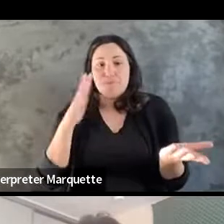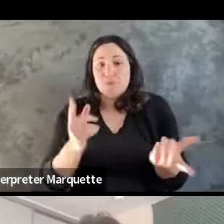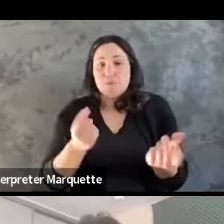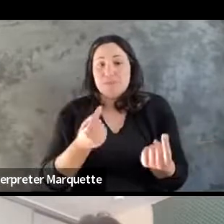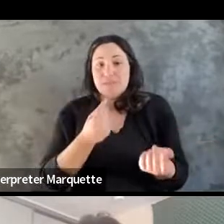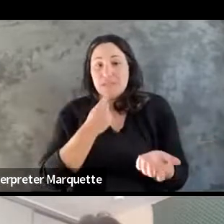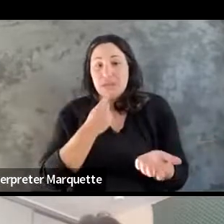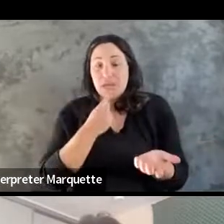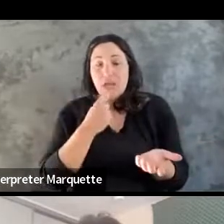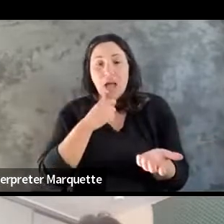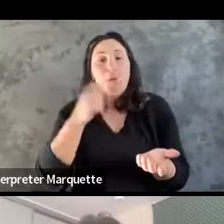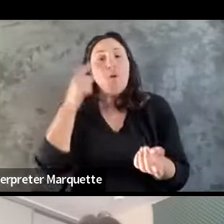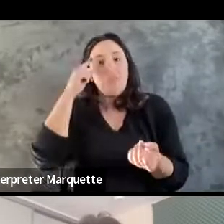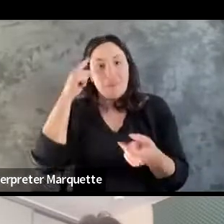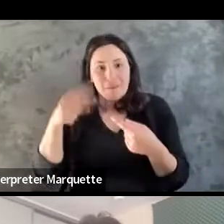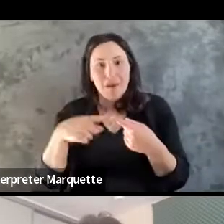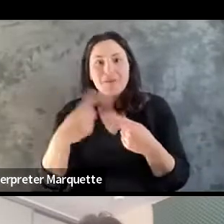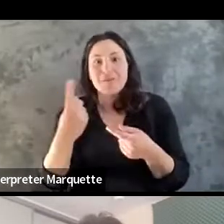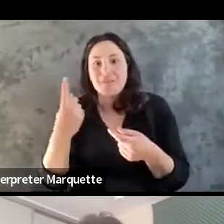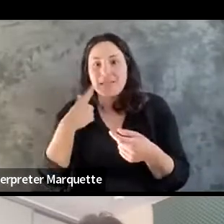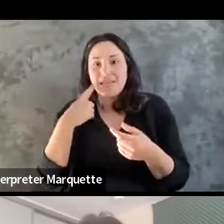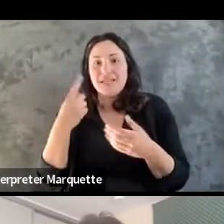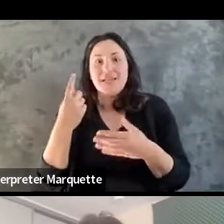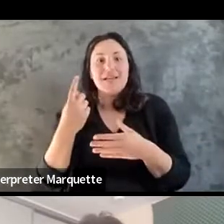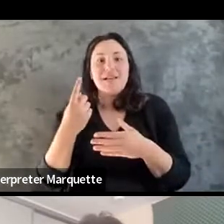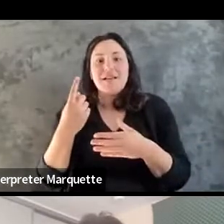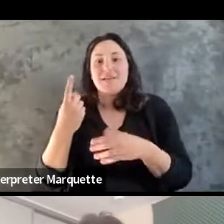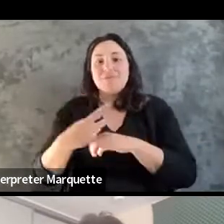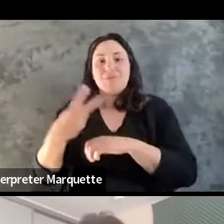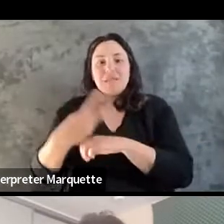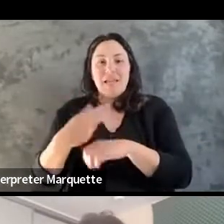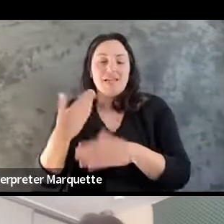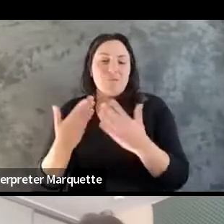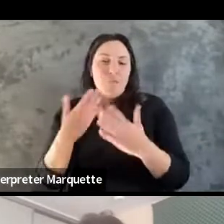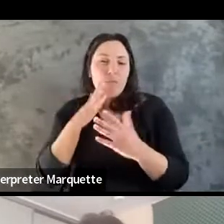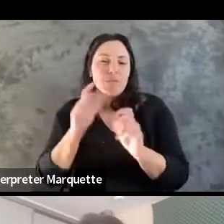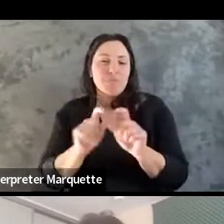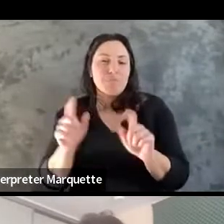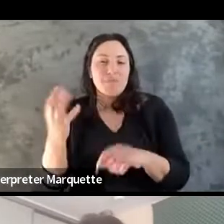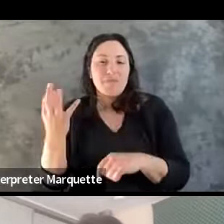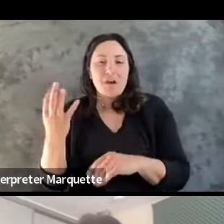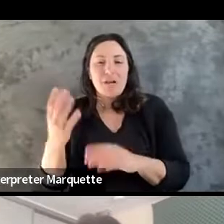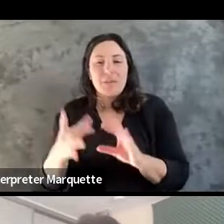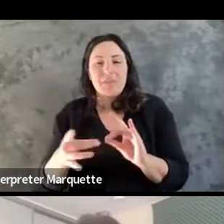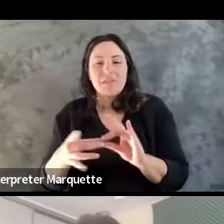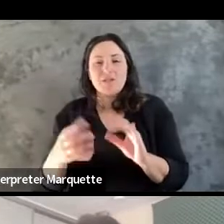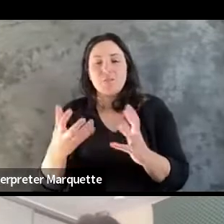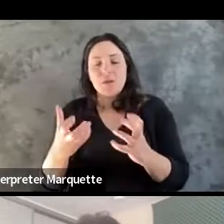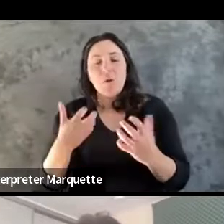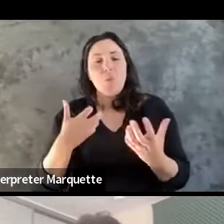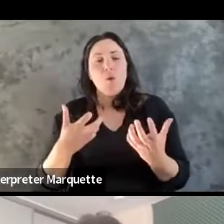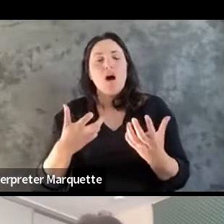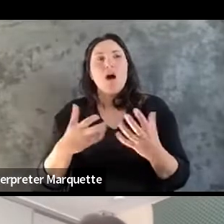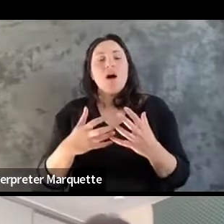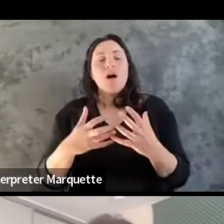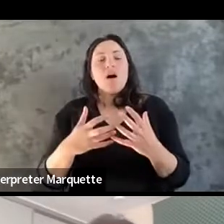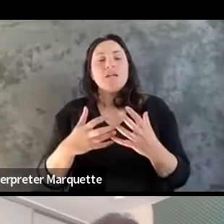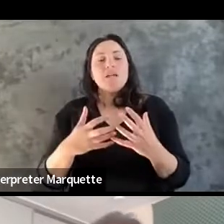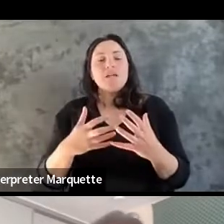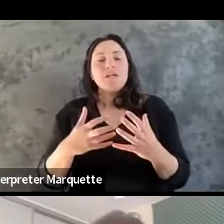will think of something to say in the next couple of days and probably in the Friday message, but I did want to comment on a few kind of